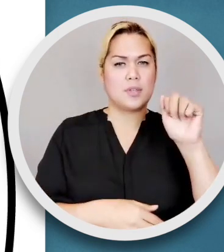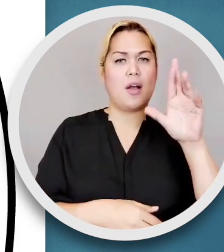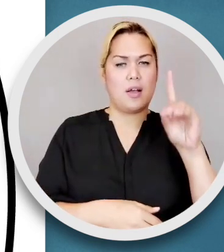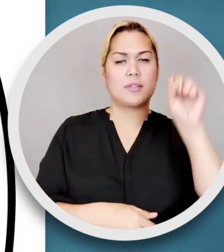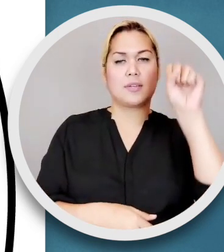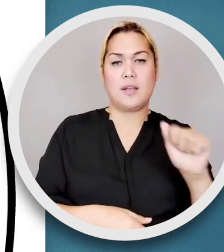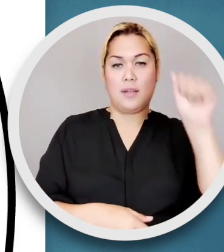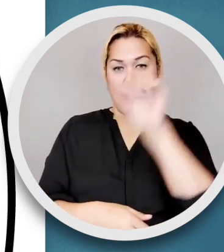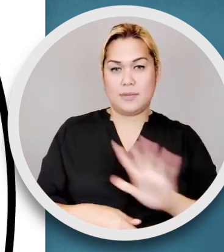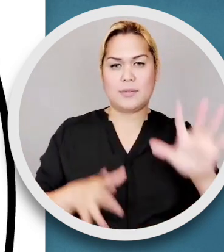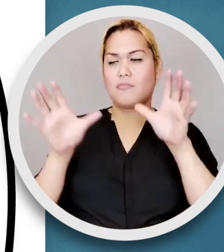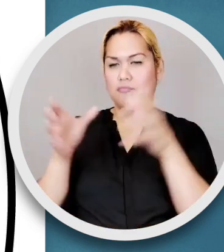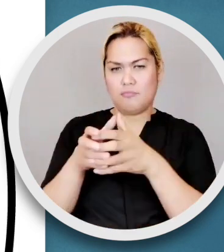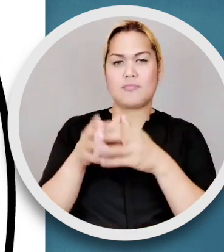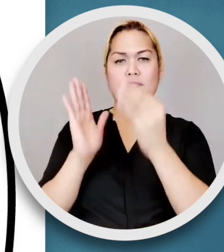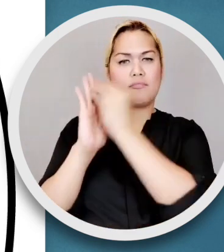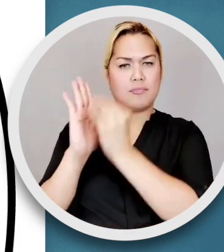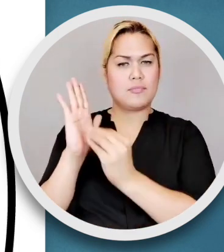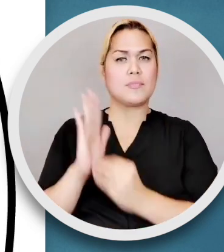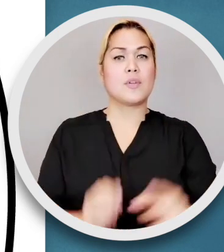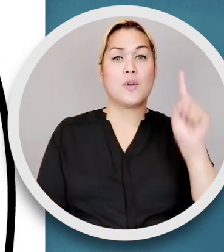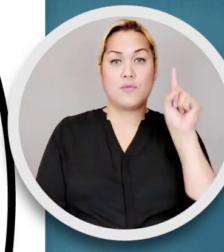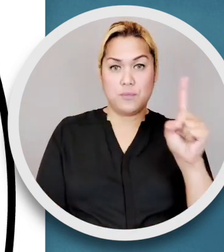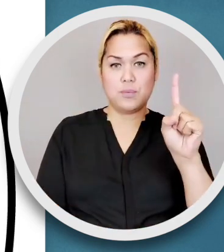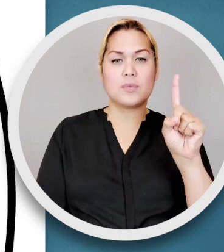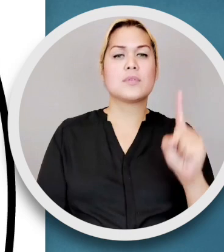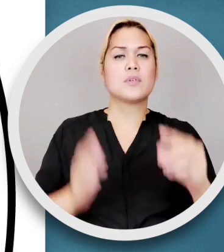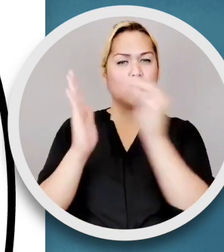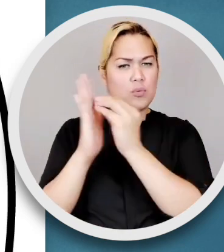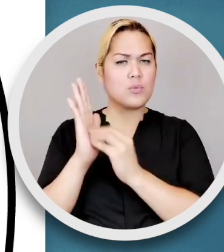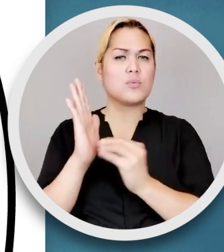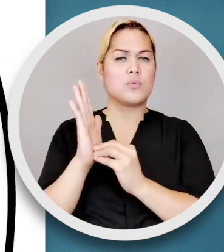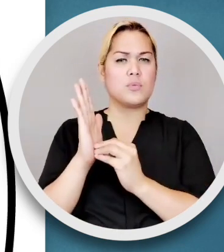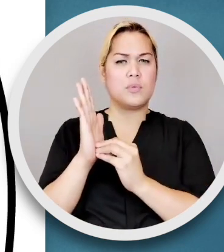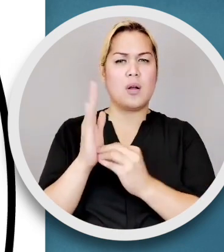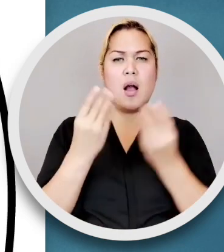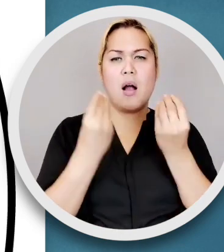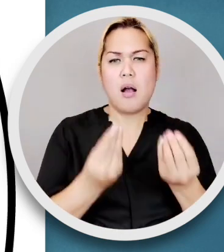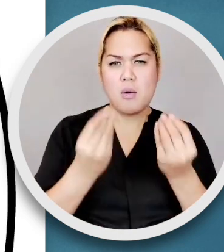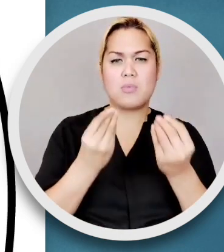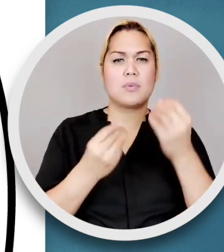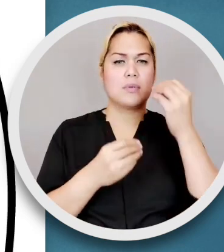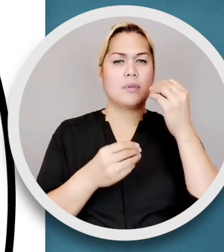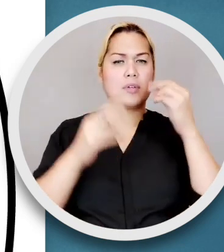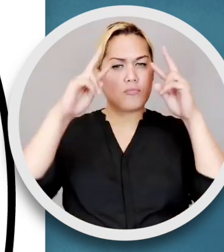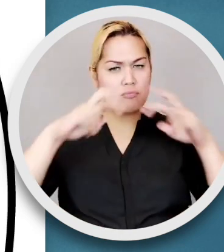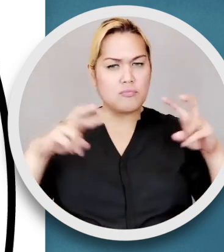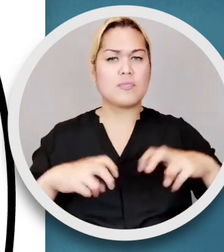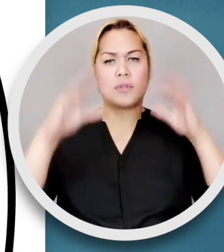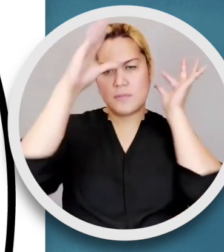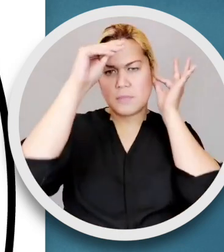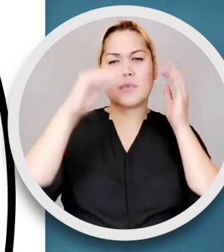1. Guidance note for conducting GESI analysis to inform ADB's country partnership strategies and project